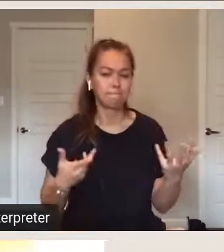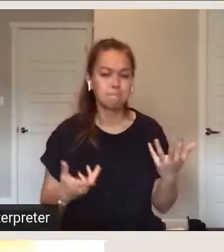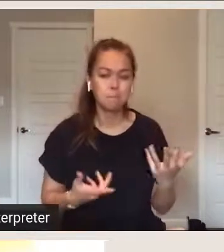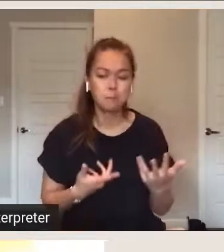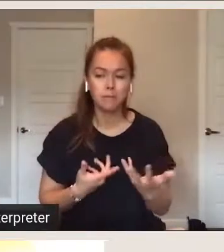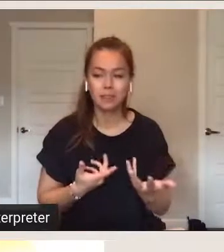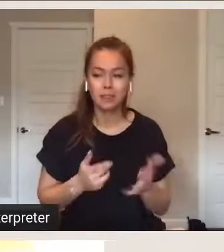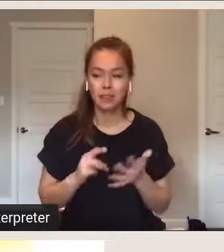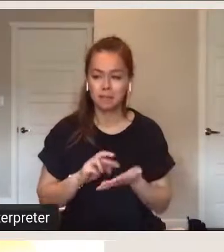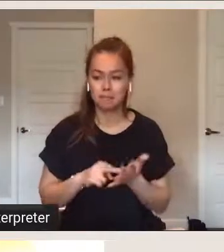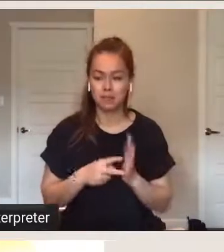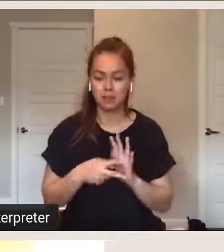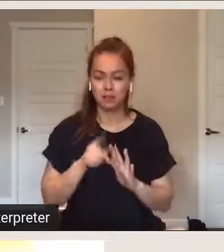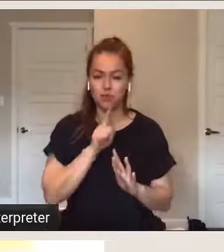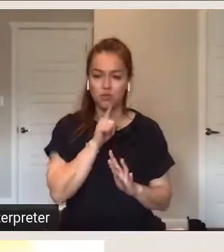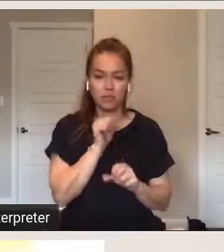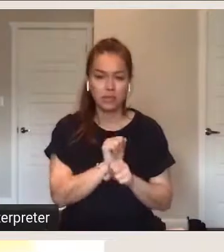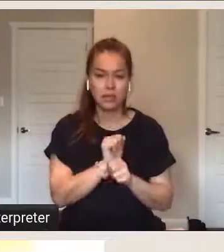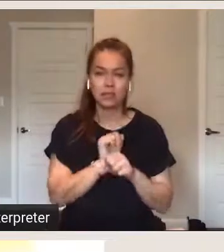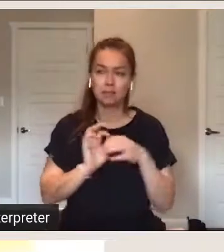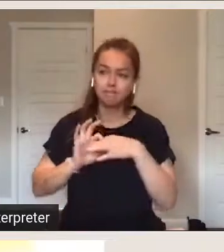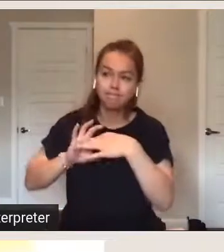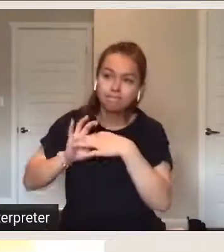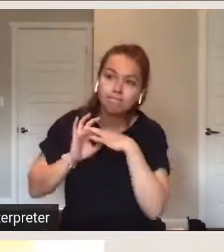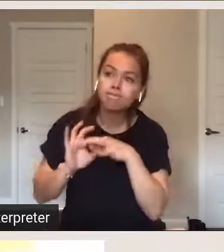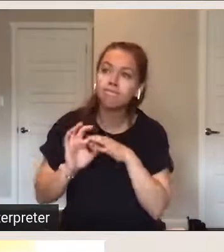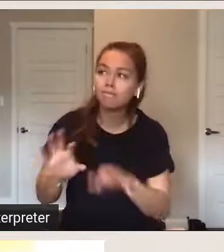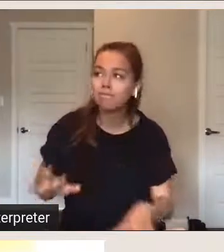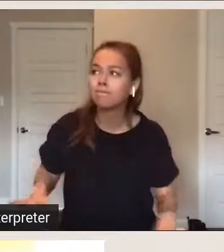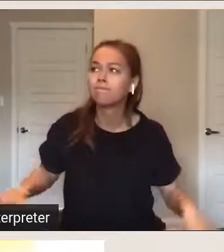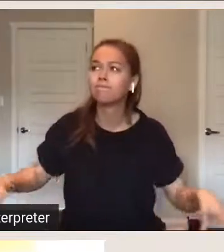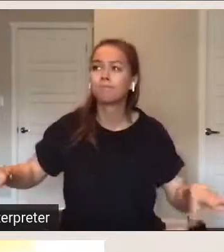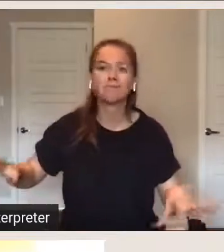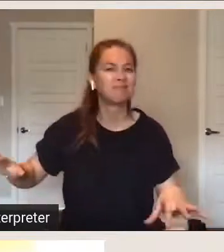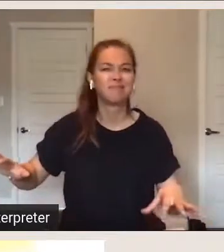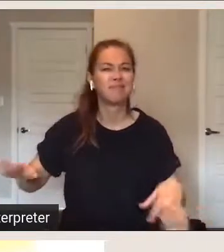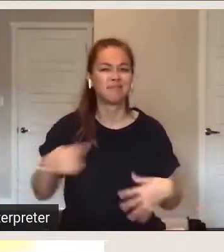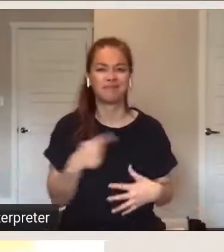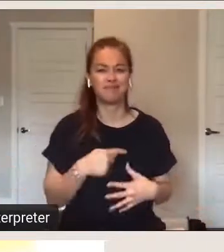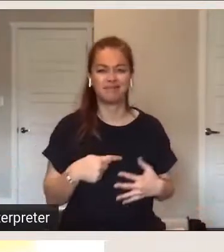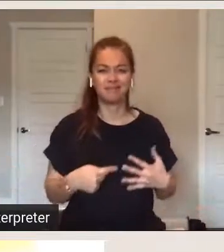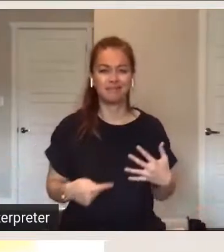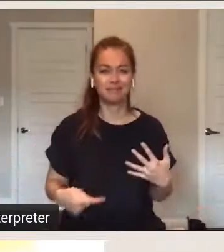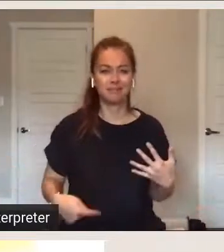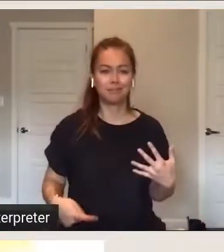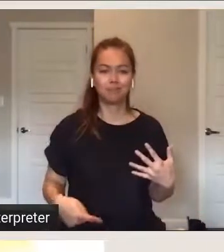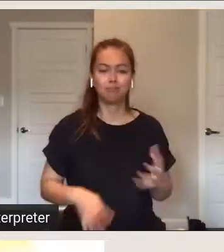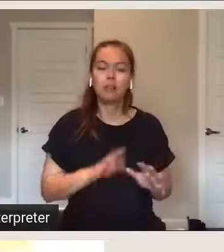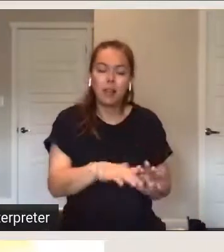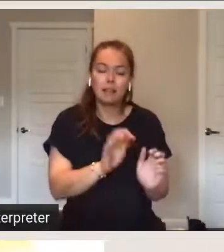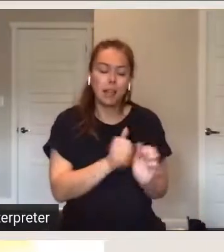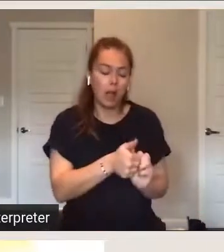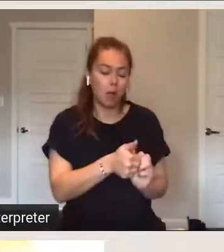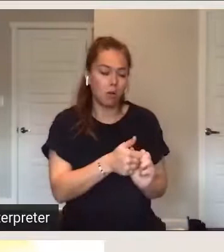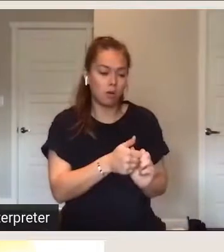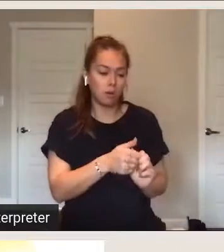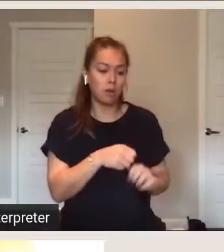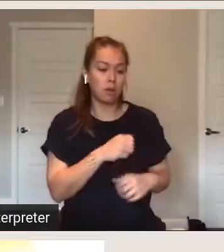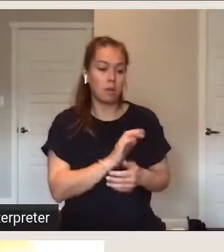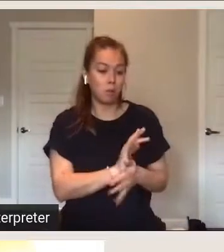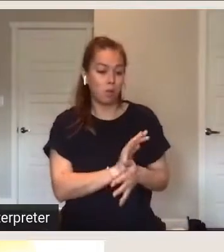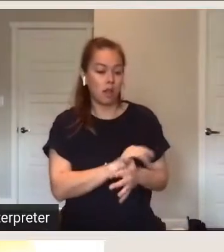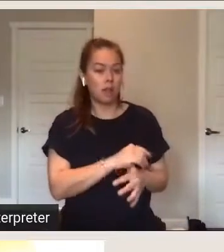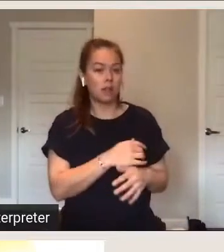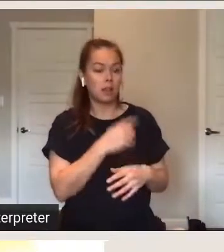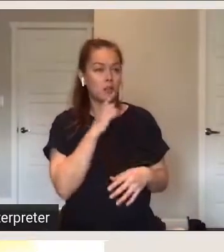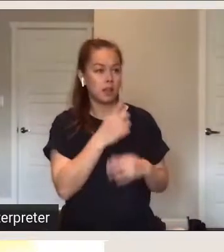like visceral connection. So yeah, that's kind of how the idea was inspired, but really this, that contrast